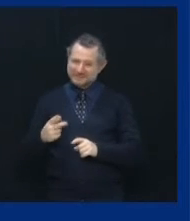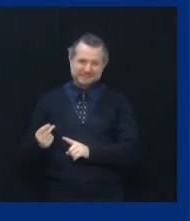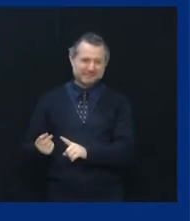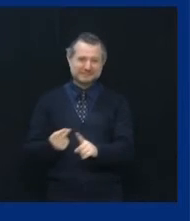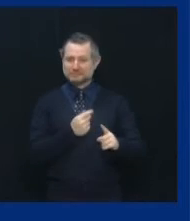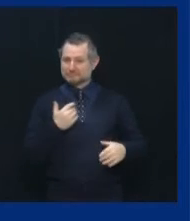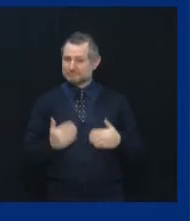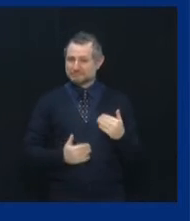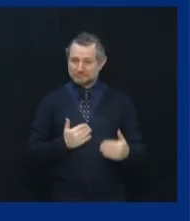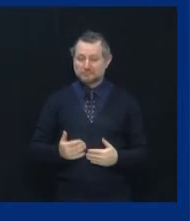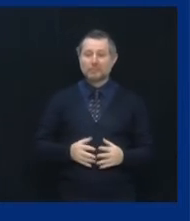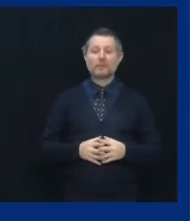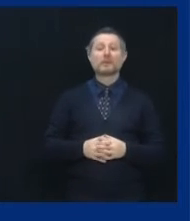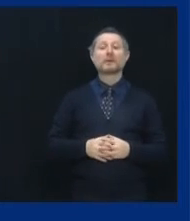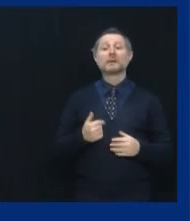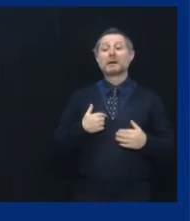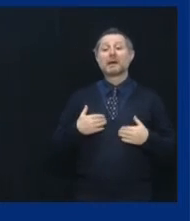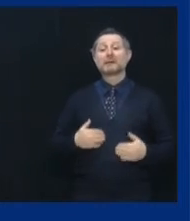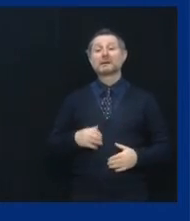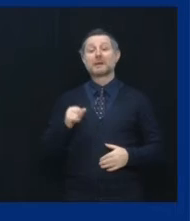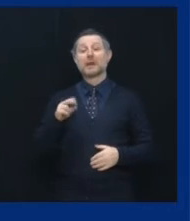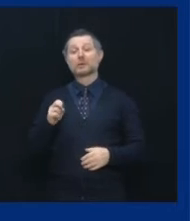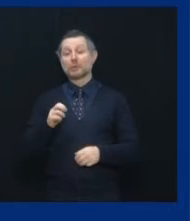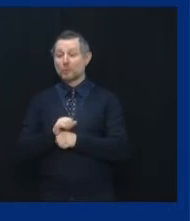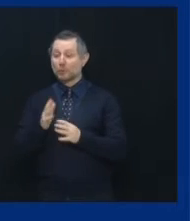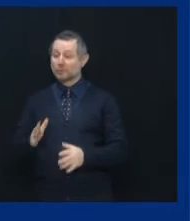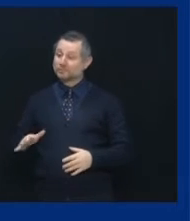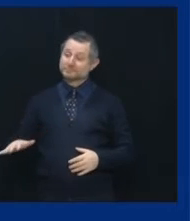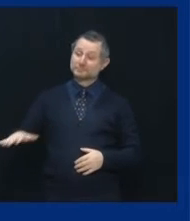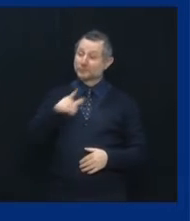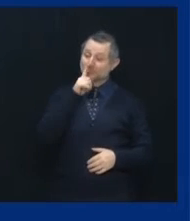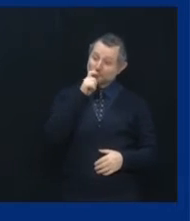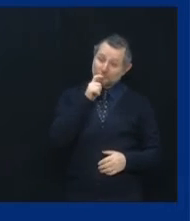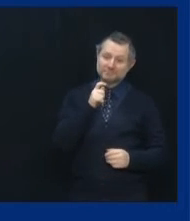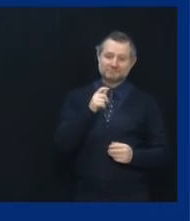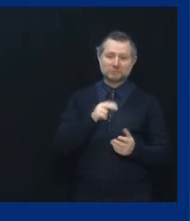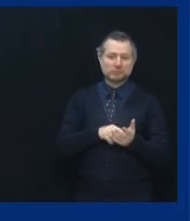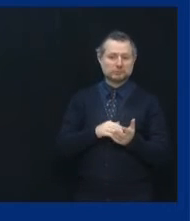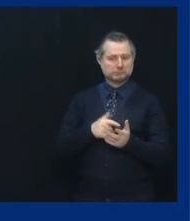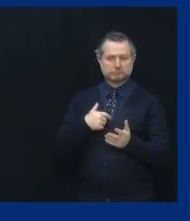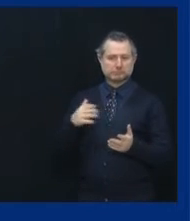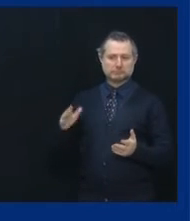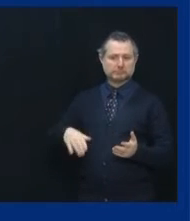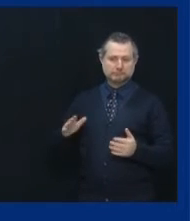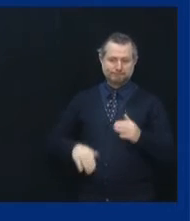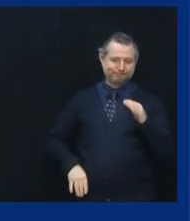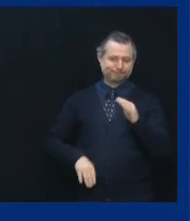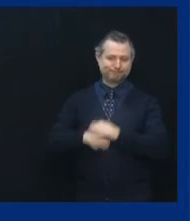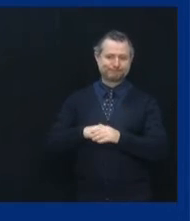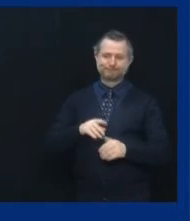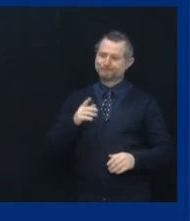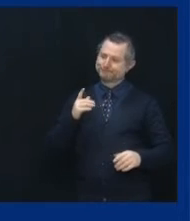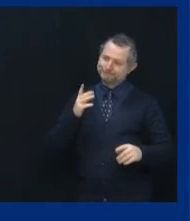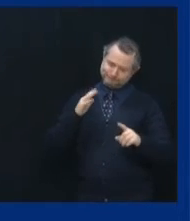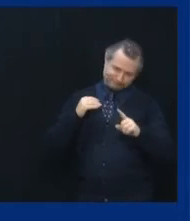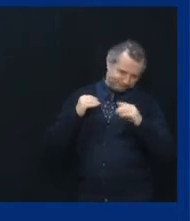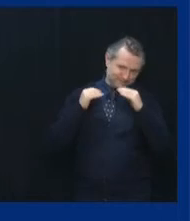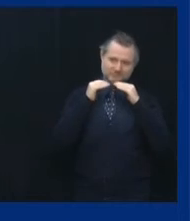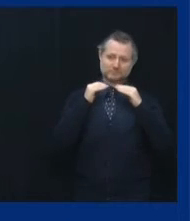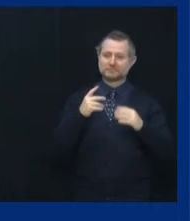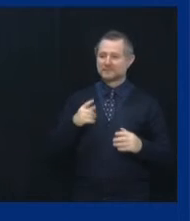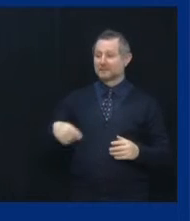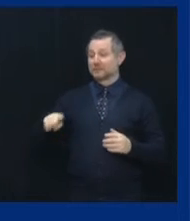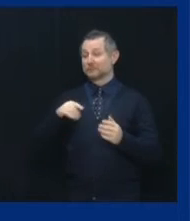And with the healthcare workers, we haven't hit the point where healthcare workers, the point